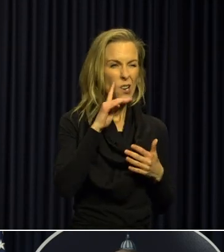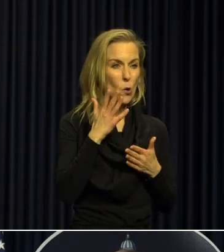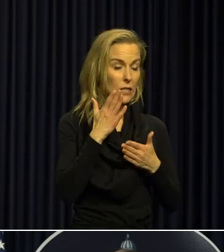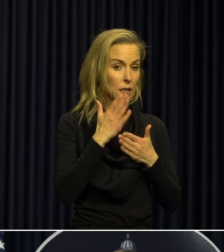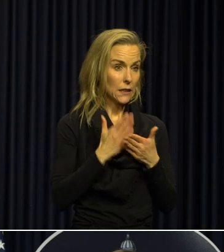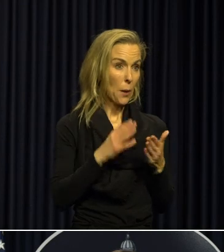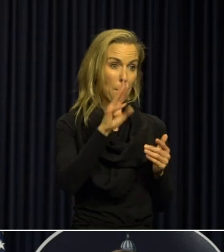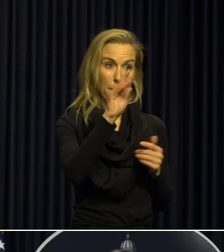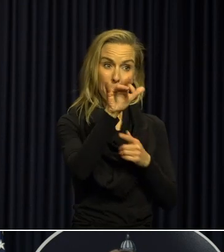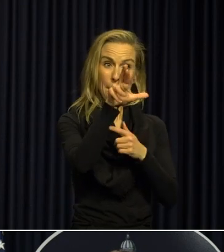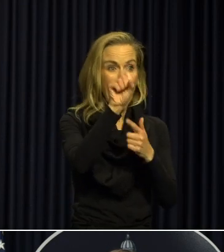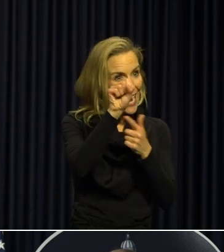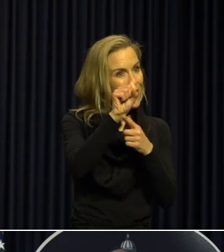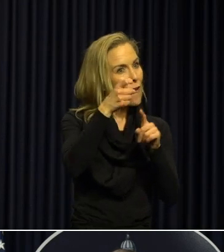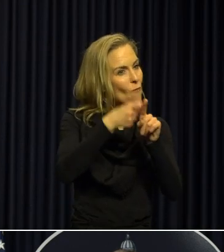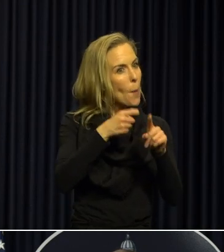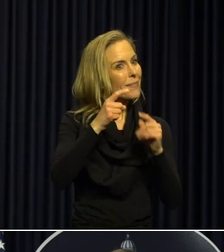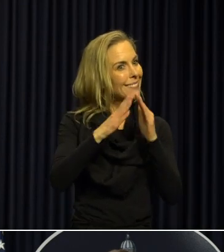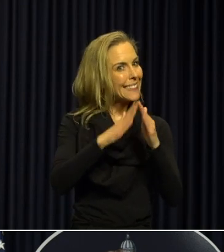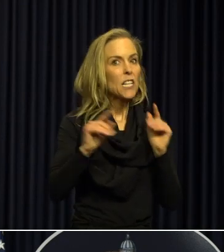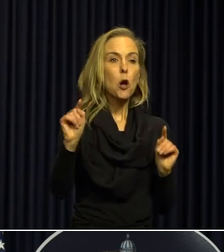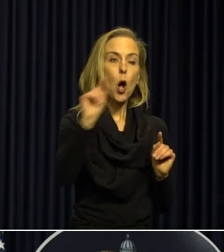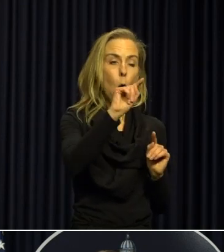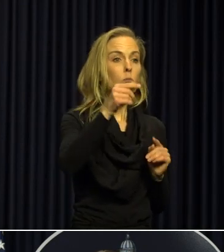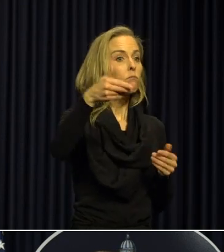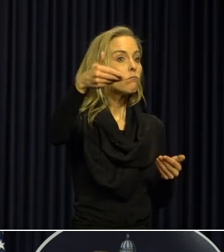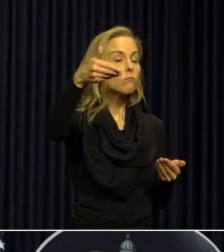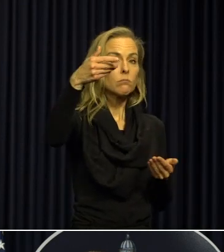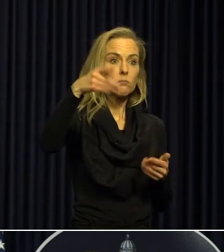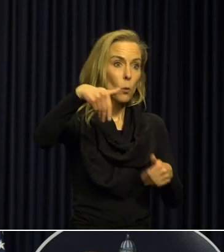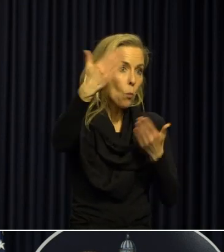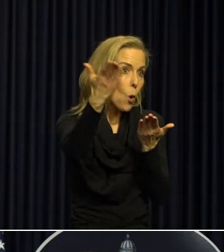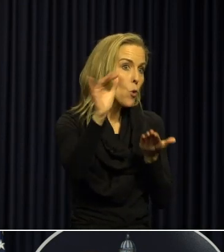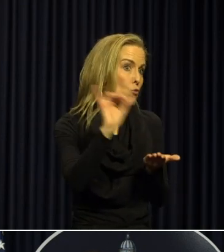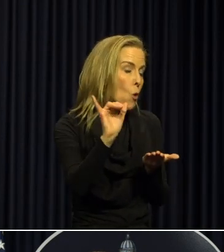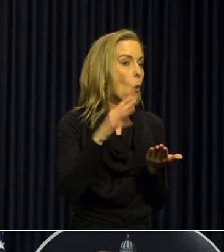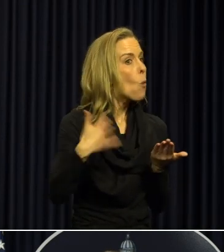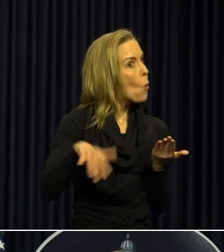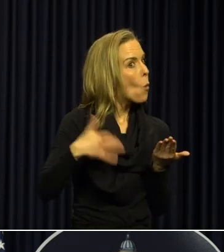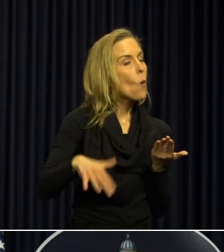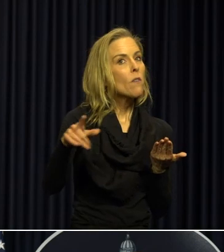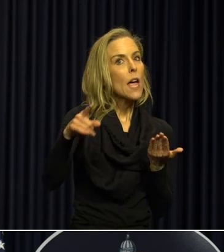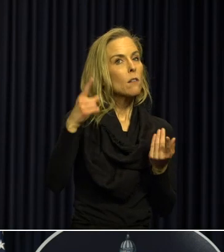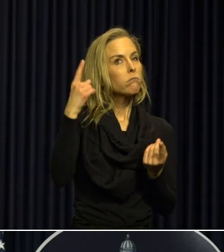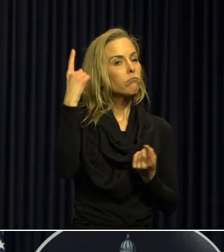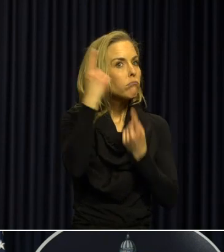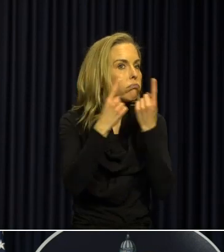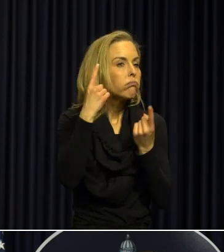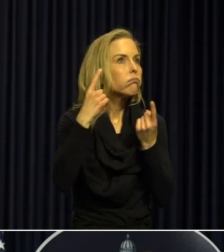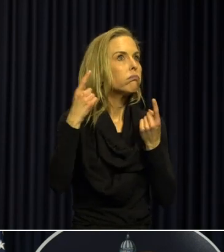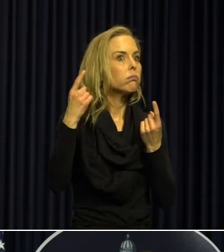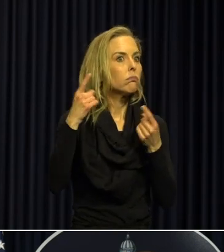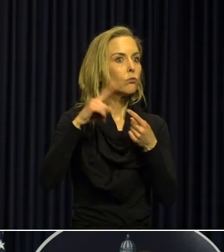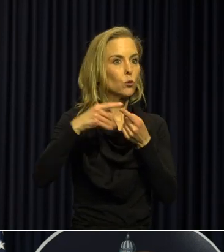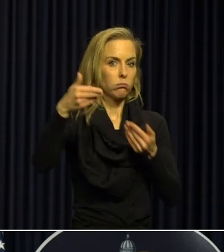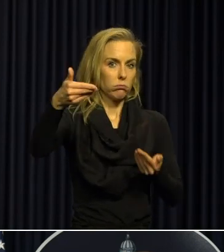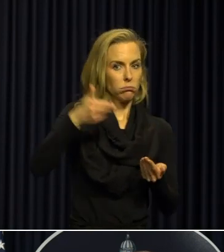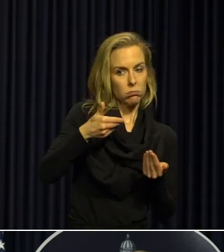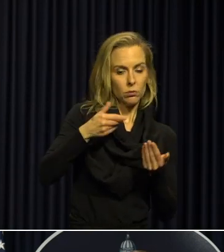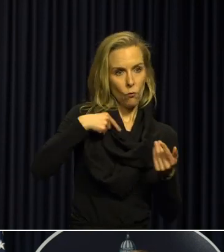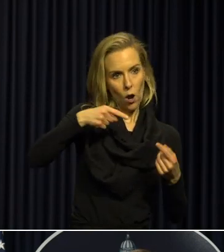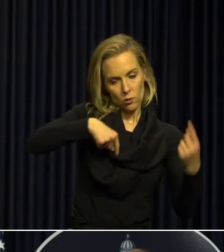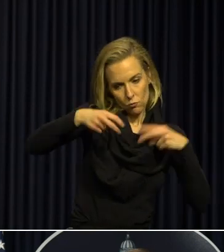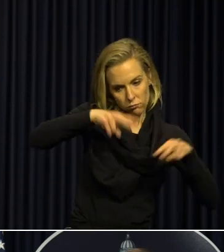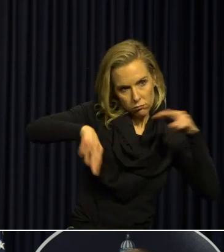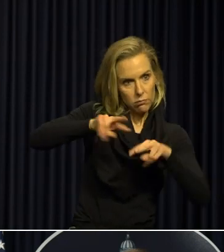by mayors that we appreciate. They were thoughtful, and they've definitely gone in to our thinking. And also